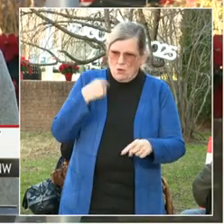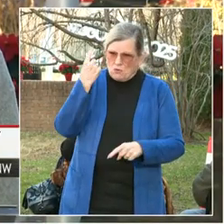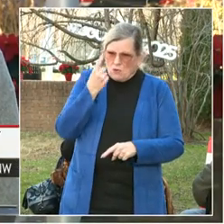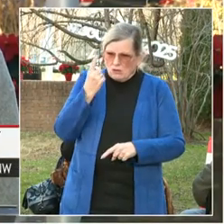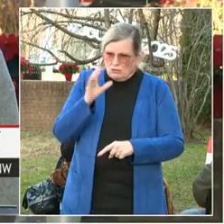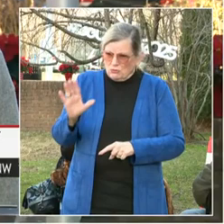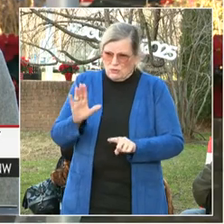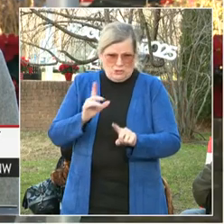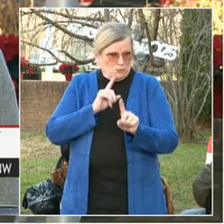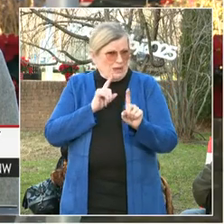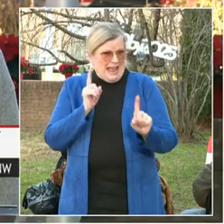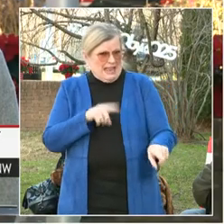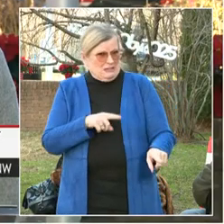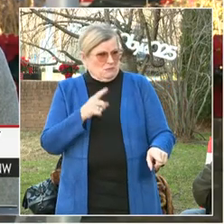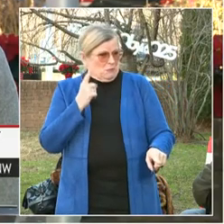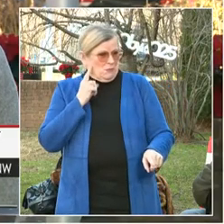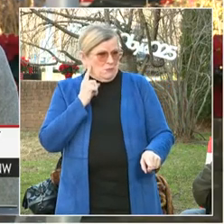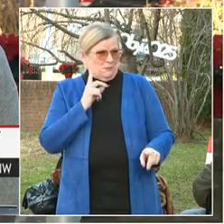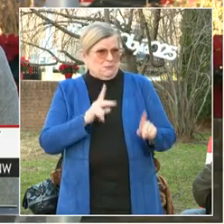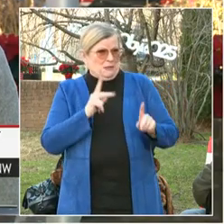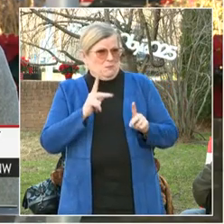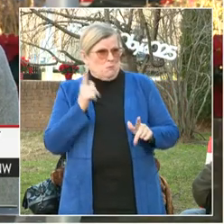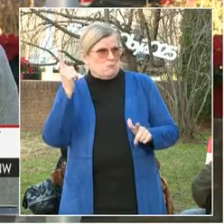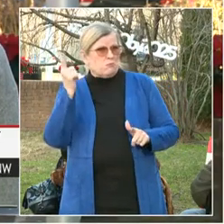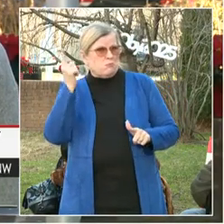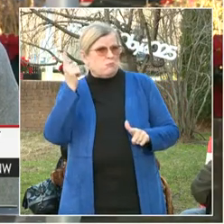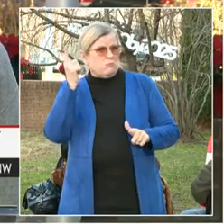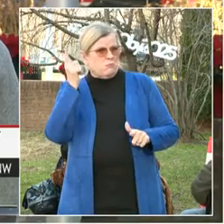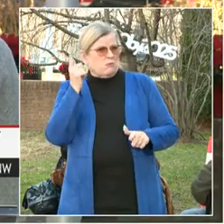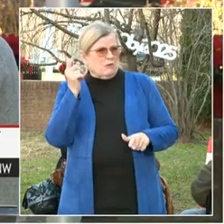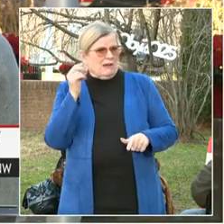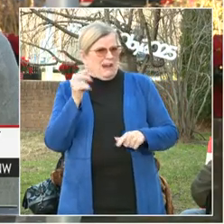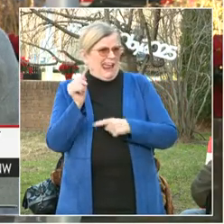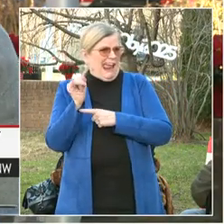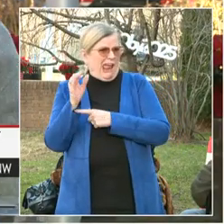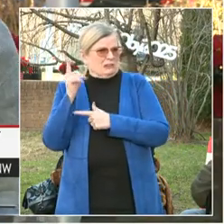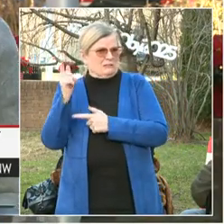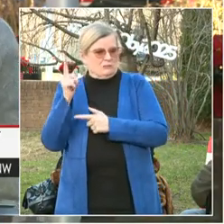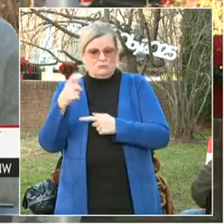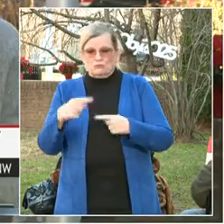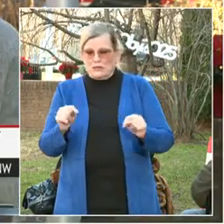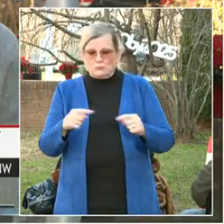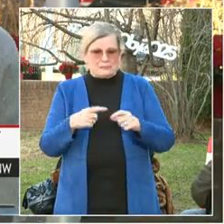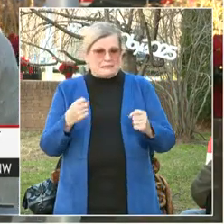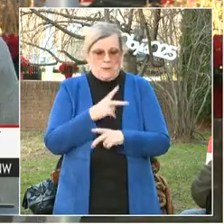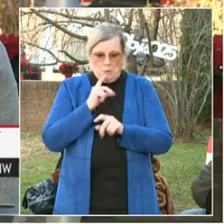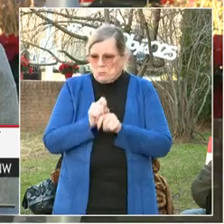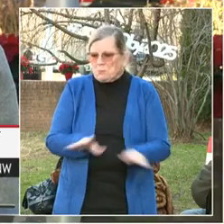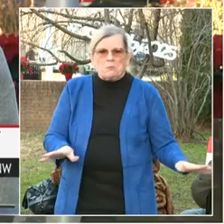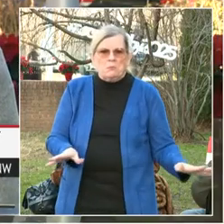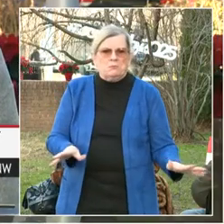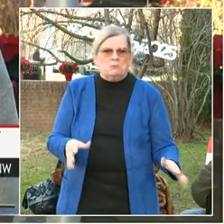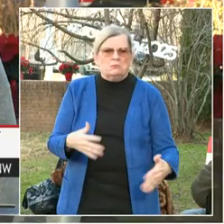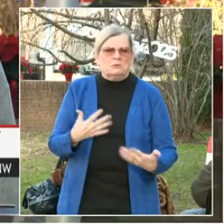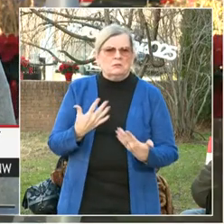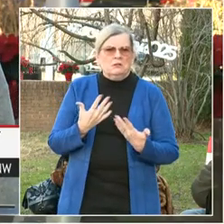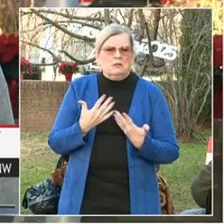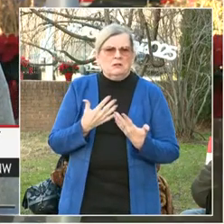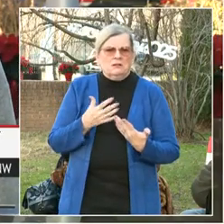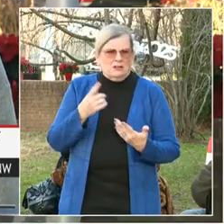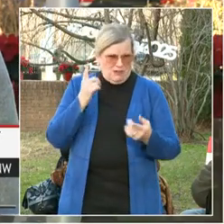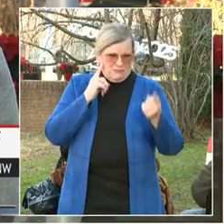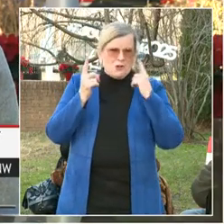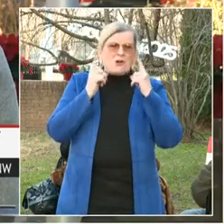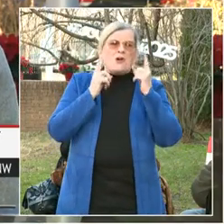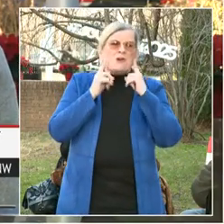up in the air multiple times and, startling people, essentially. You've heard me say many times that we have to get to every illegal